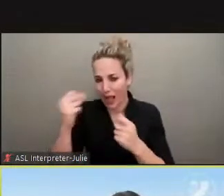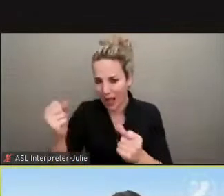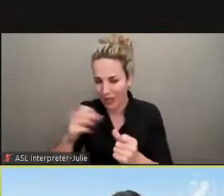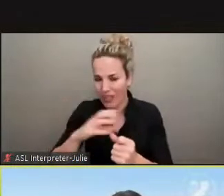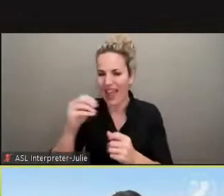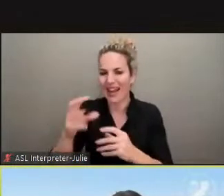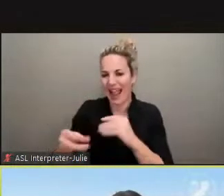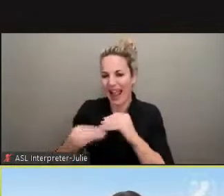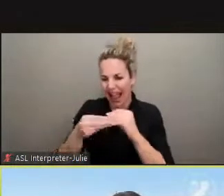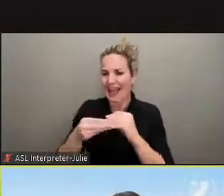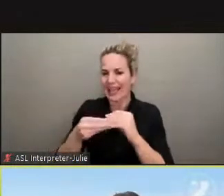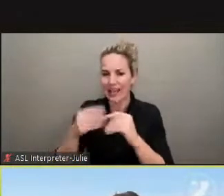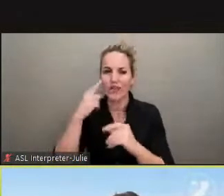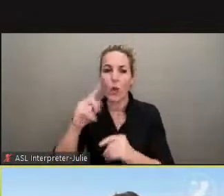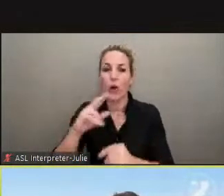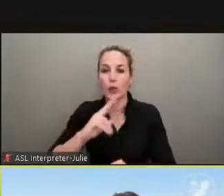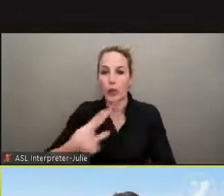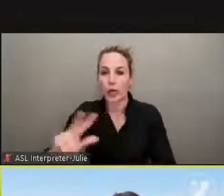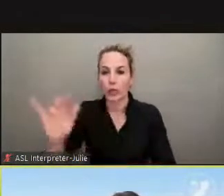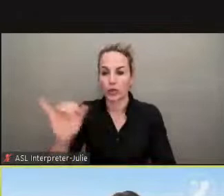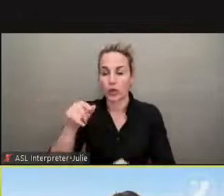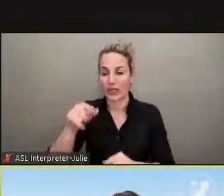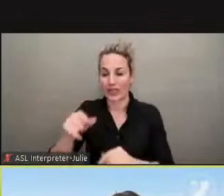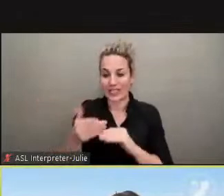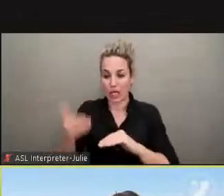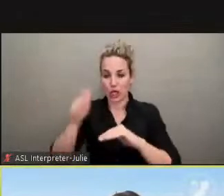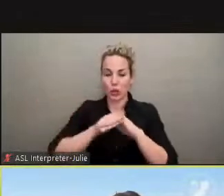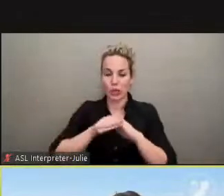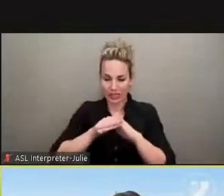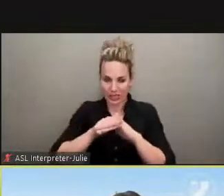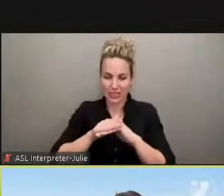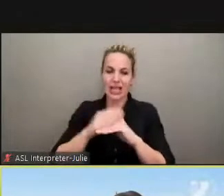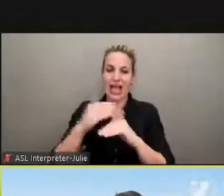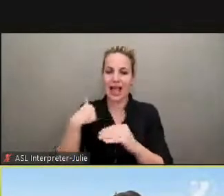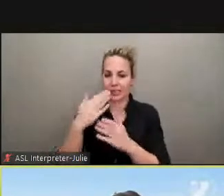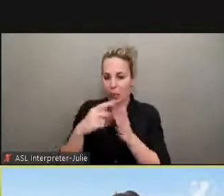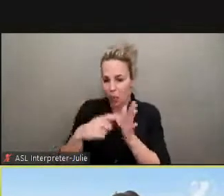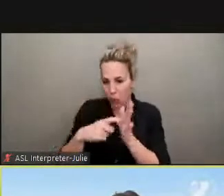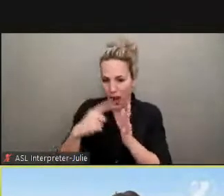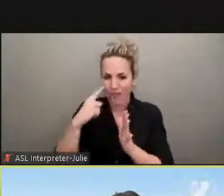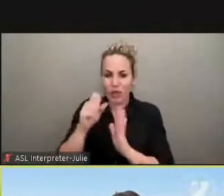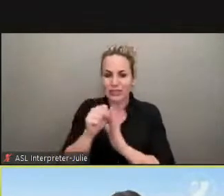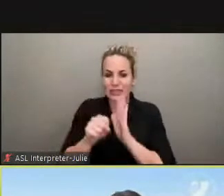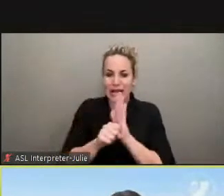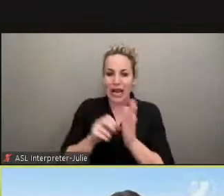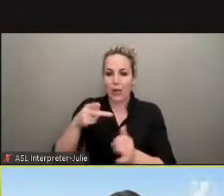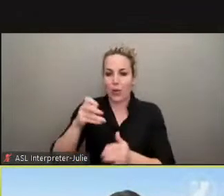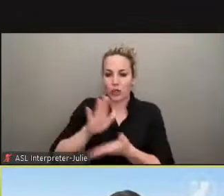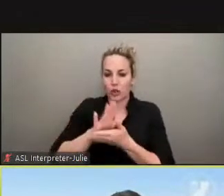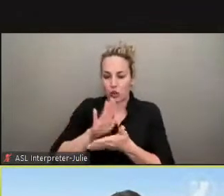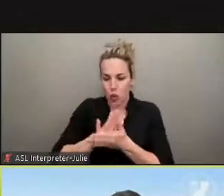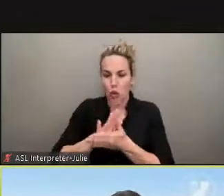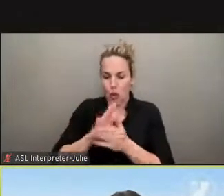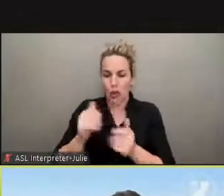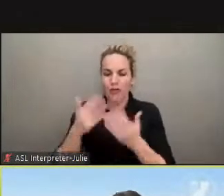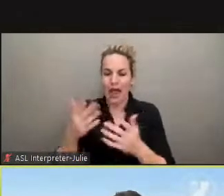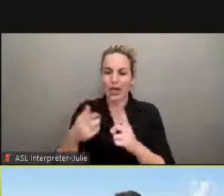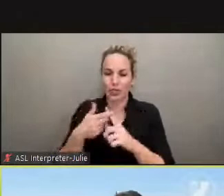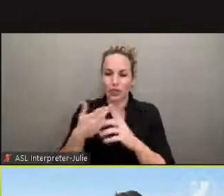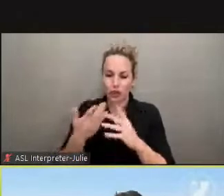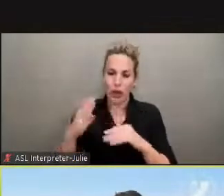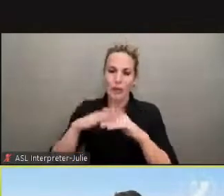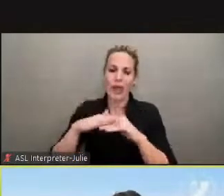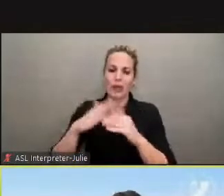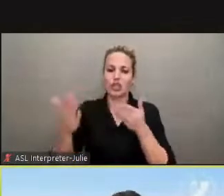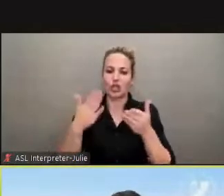for 3-year-olds. These increases were coupled with requirements for state preschool providers to incrementally ramp up to serving